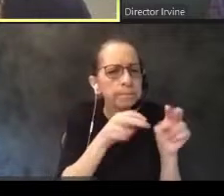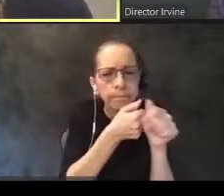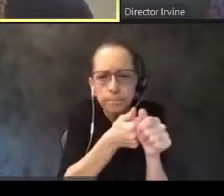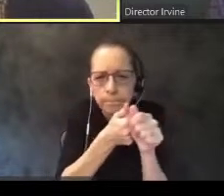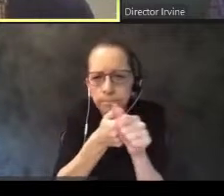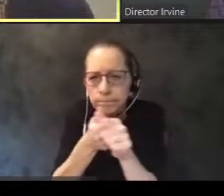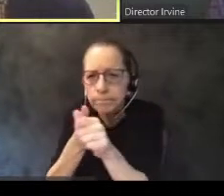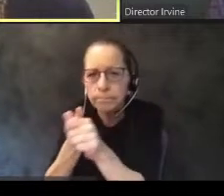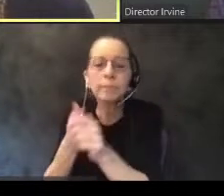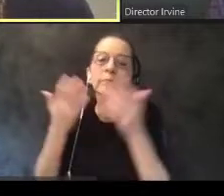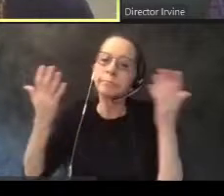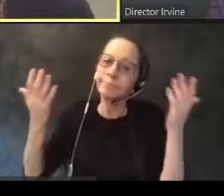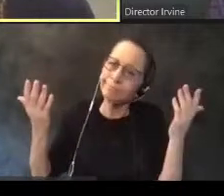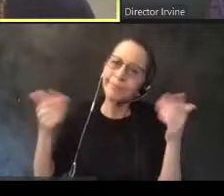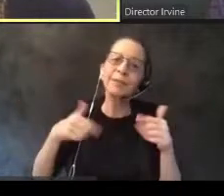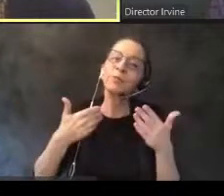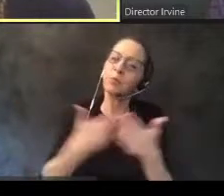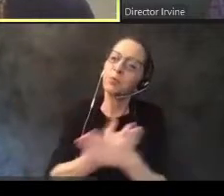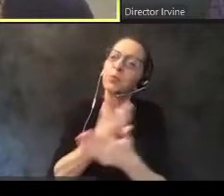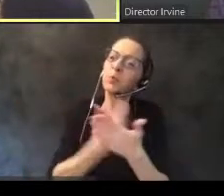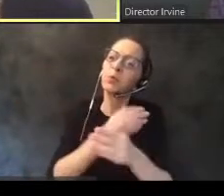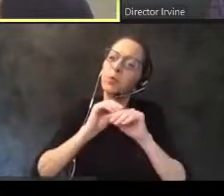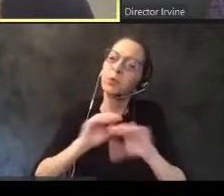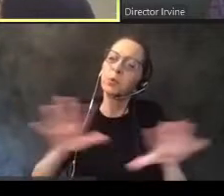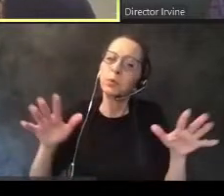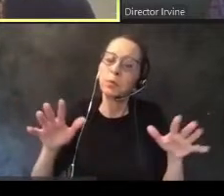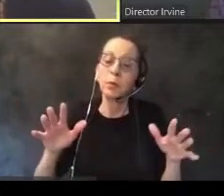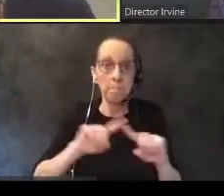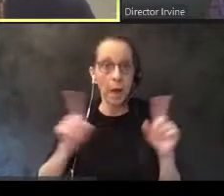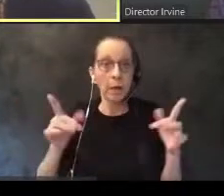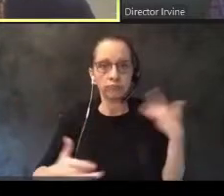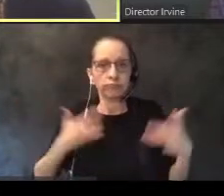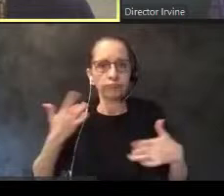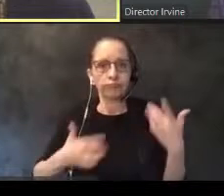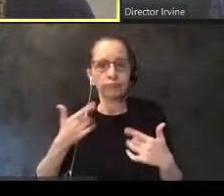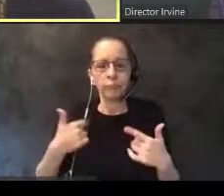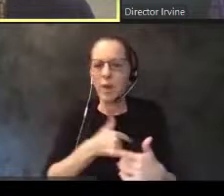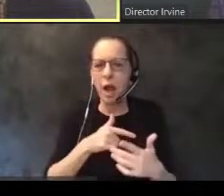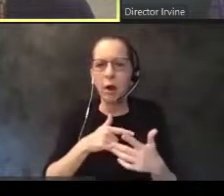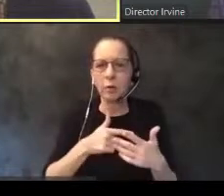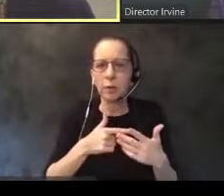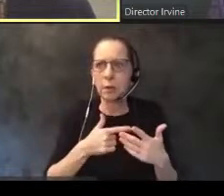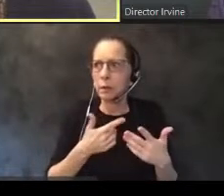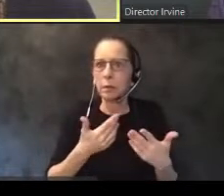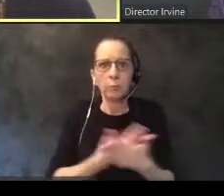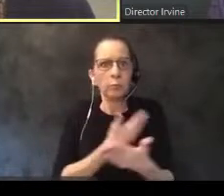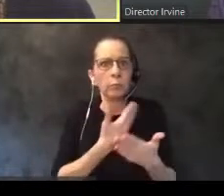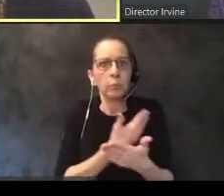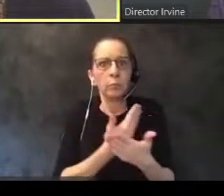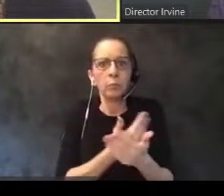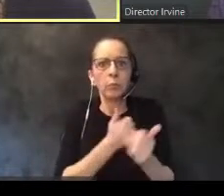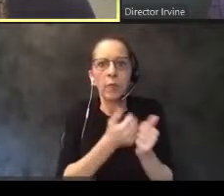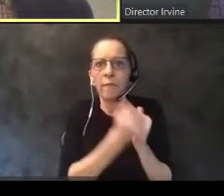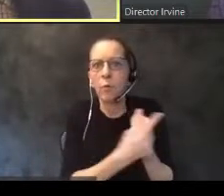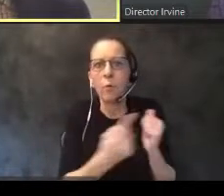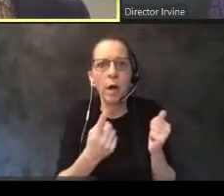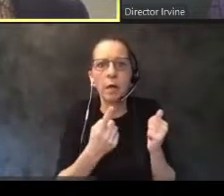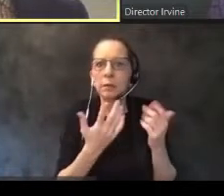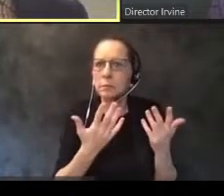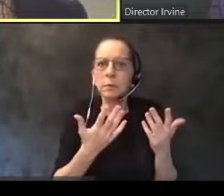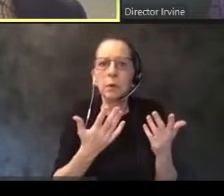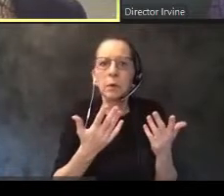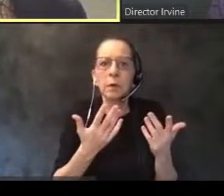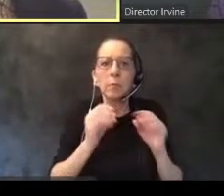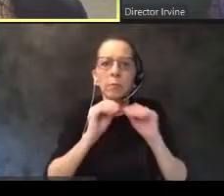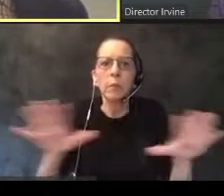this is kind of a new rollout, and we're excited that it's, you know, we're on the kind of the front end, the cutting edge here with rolling this out across